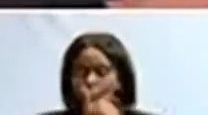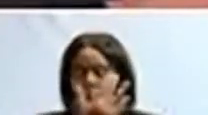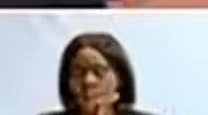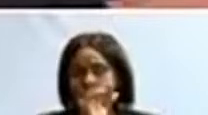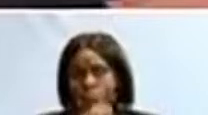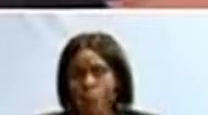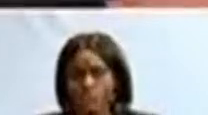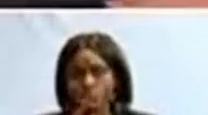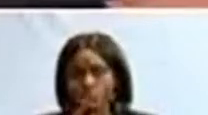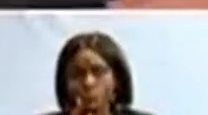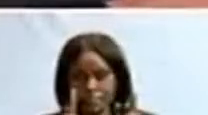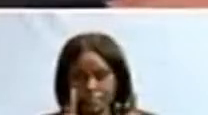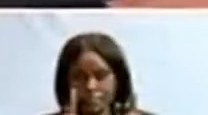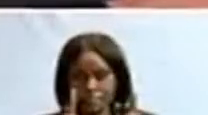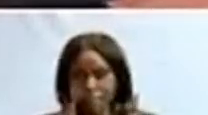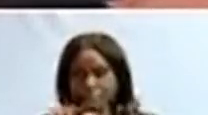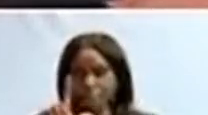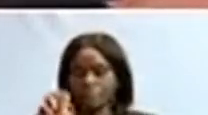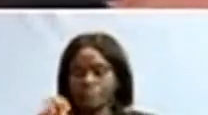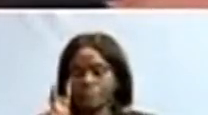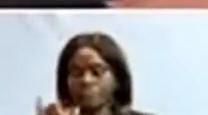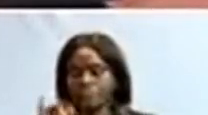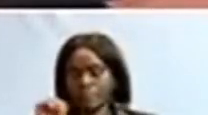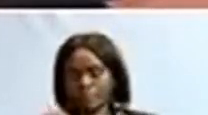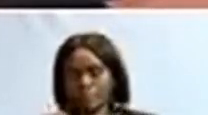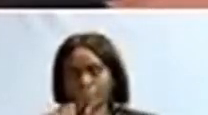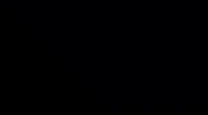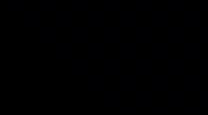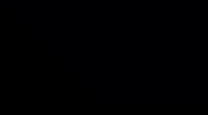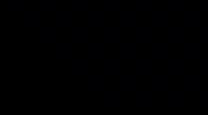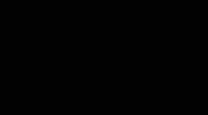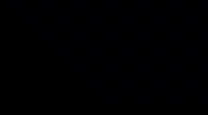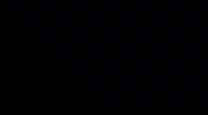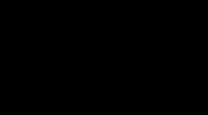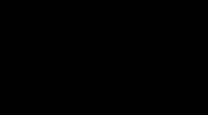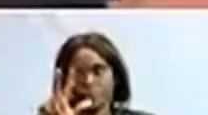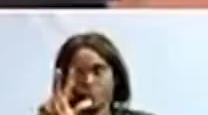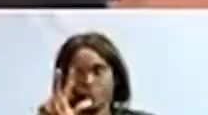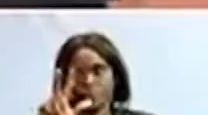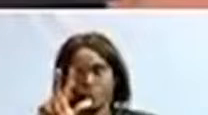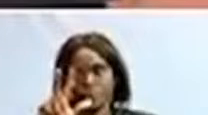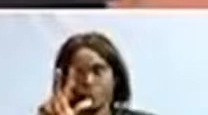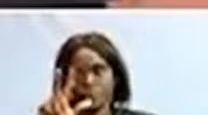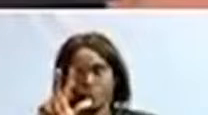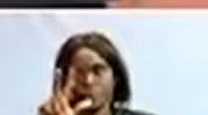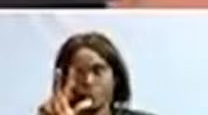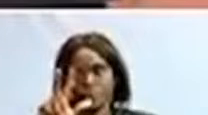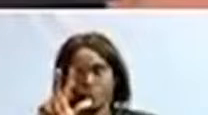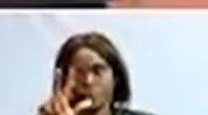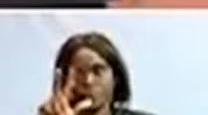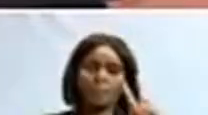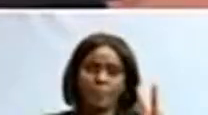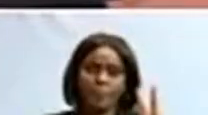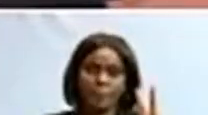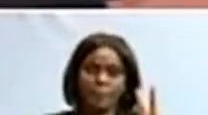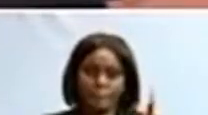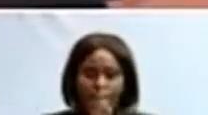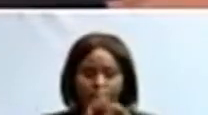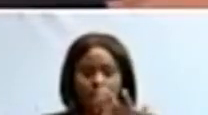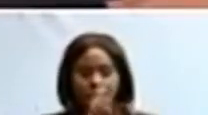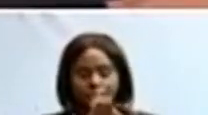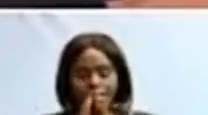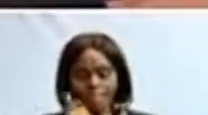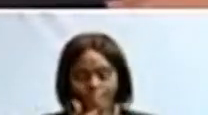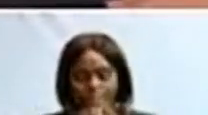115%, levies 135%. Appendix 2 attached is